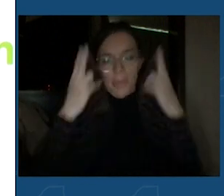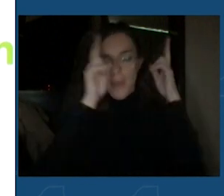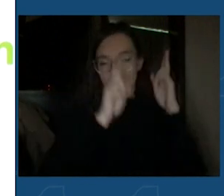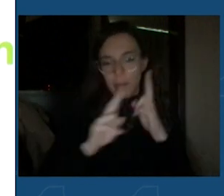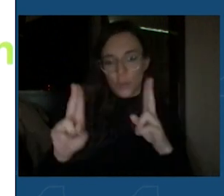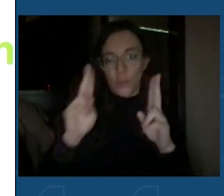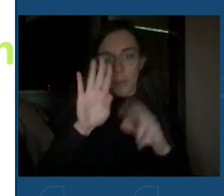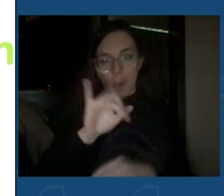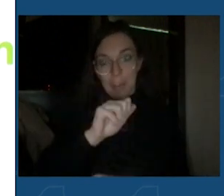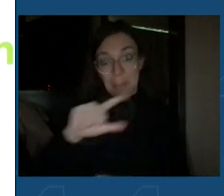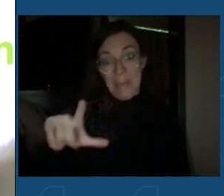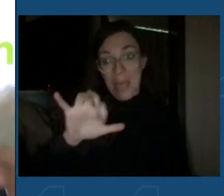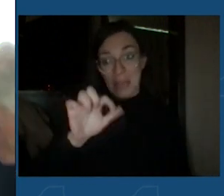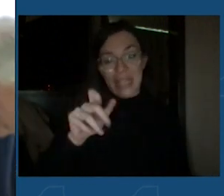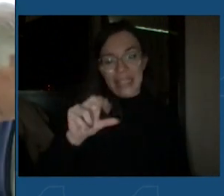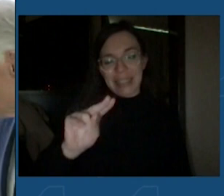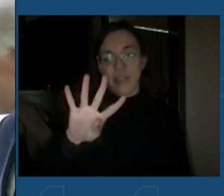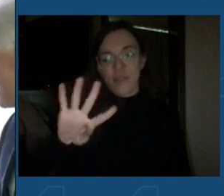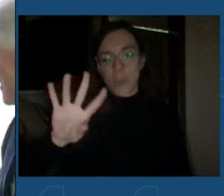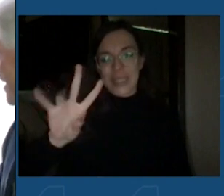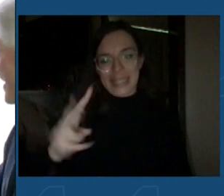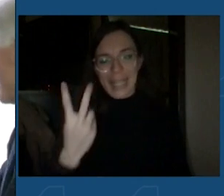of the United States.